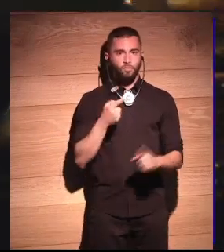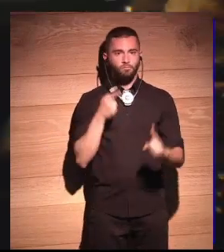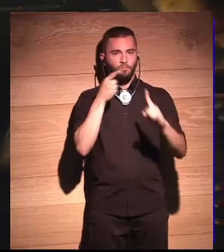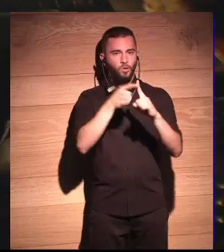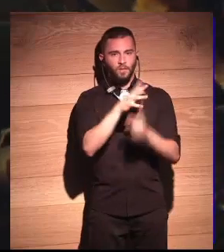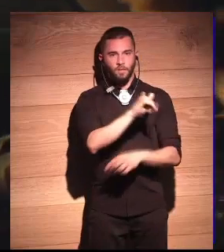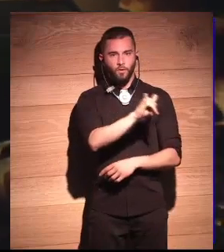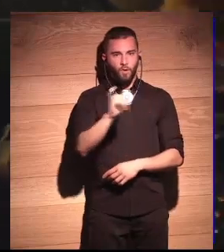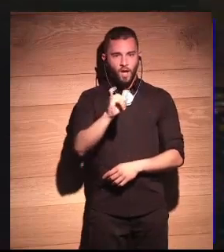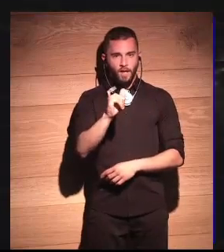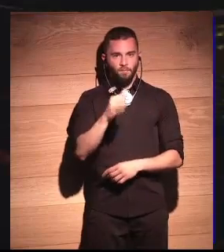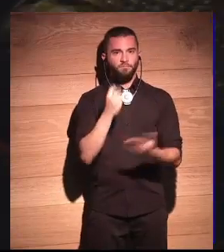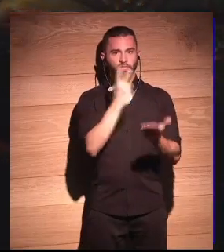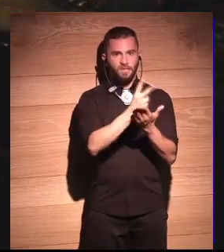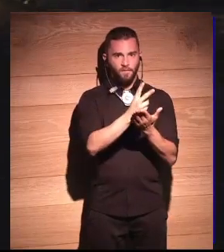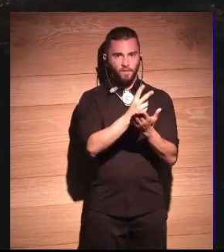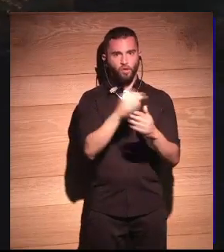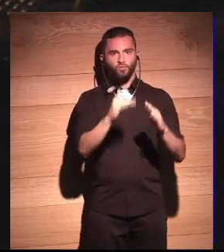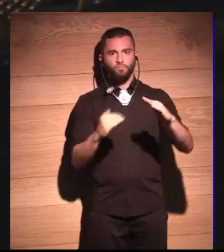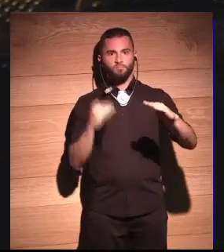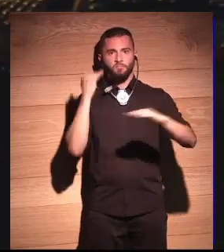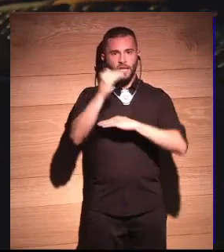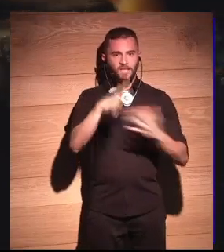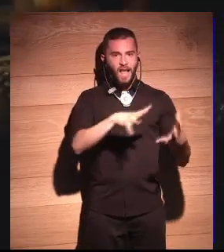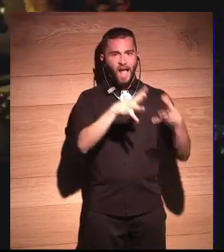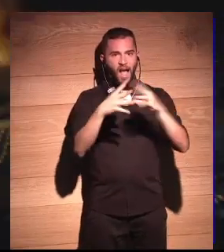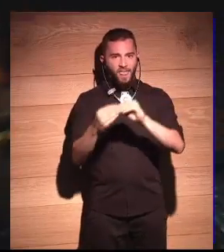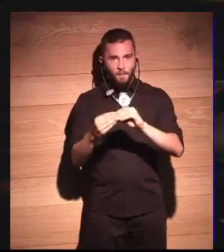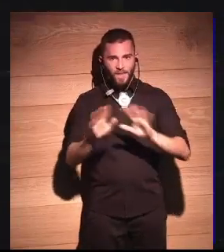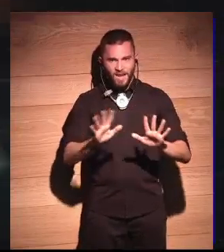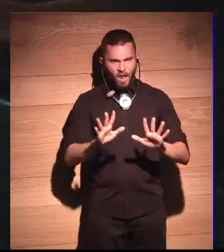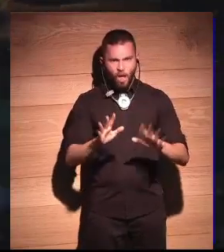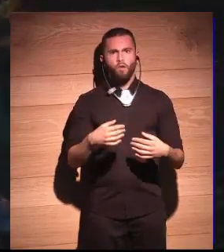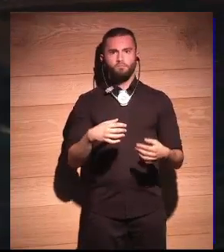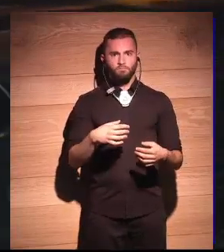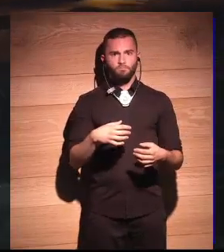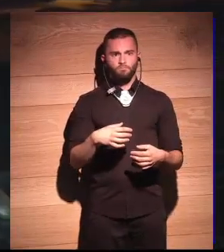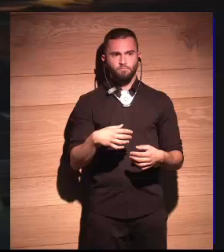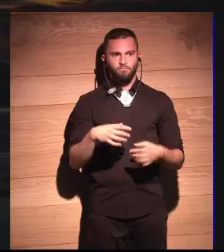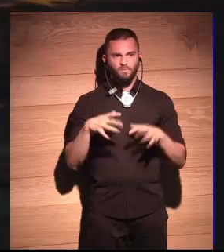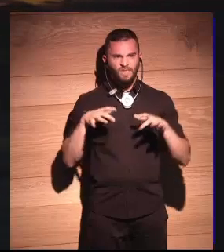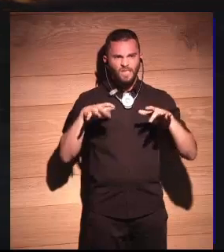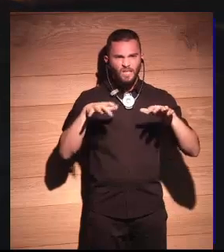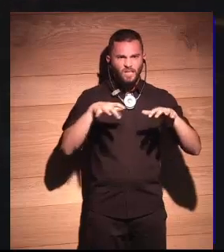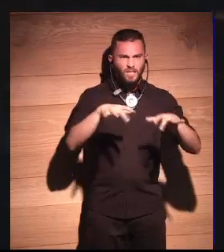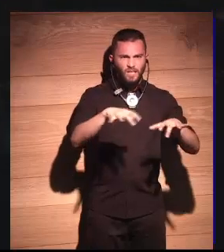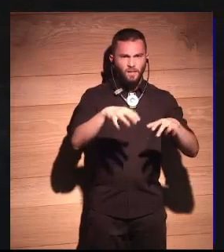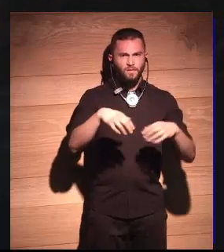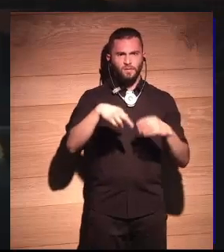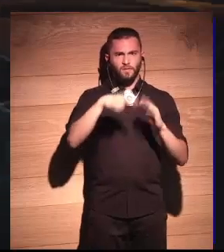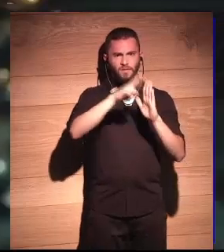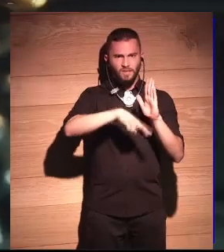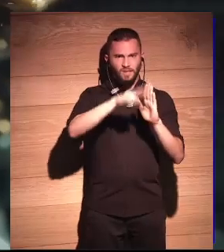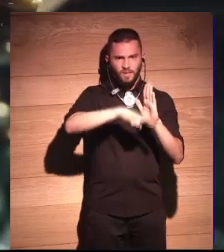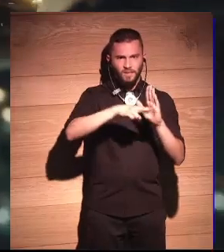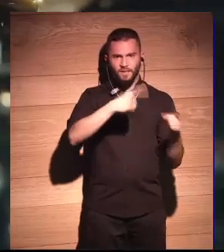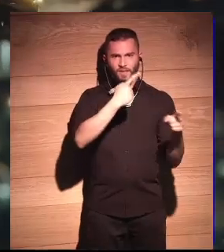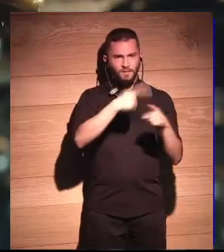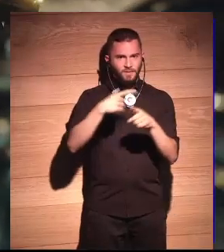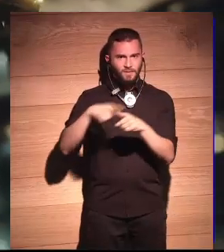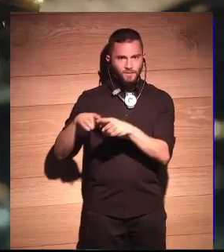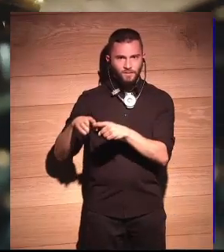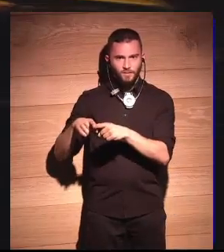didn't just opt out of the creatures and the curfew, of the rules and restrictions that come with